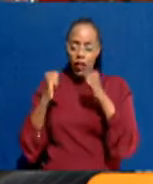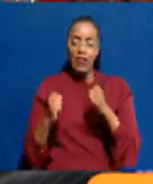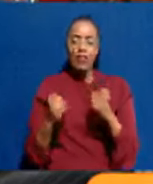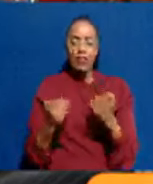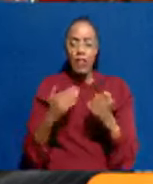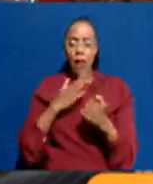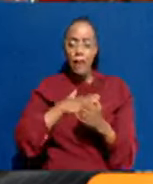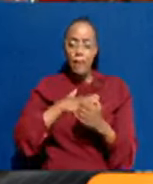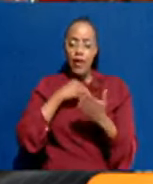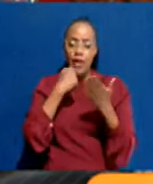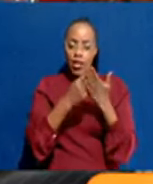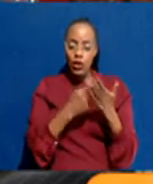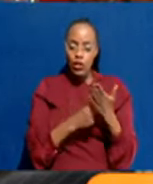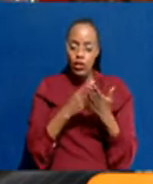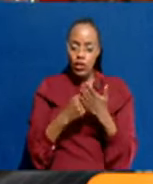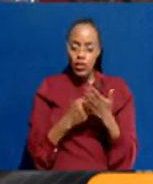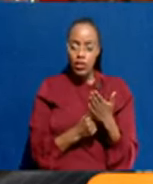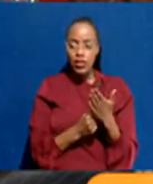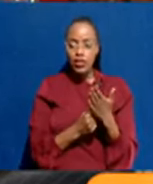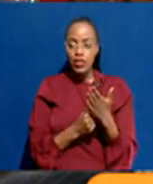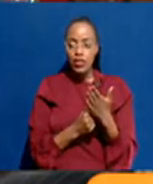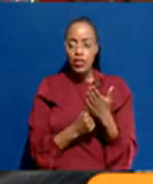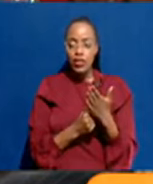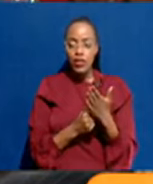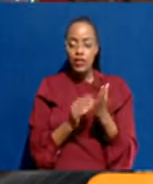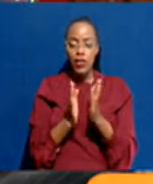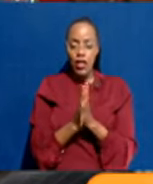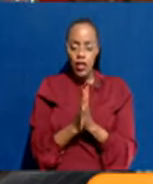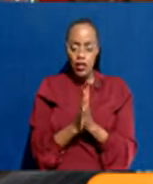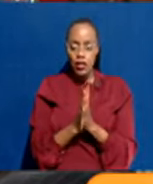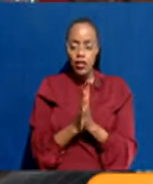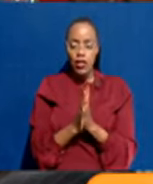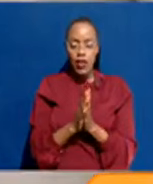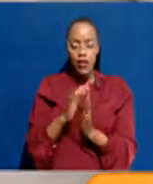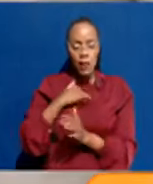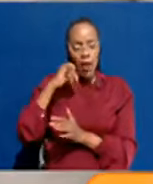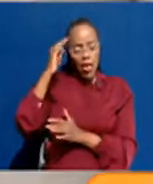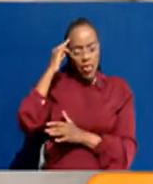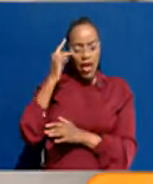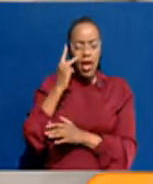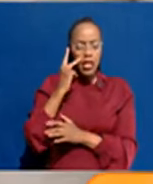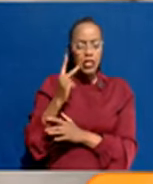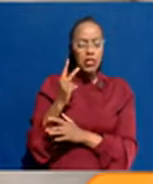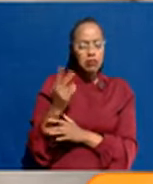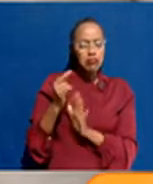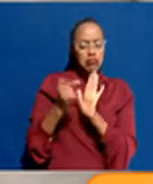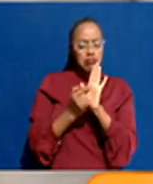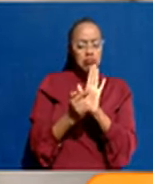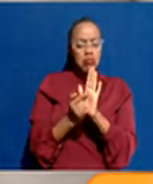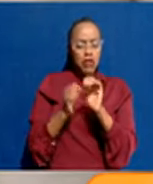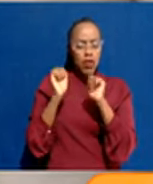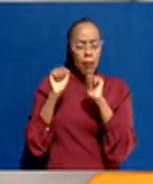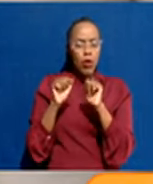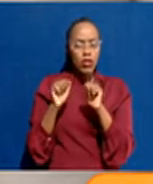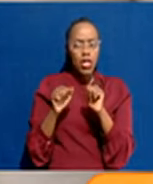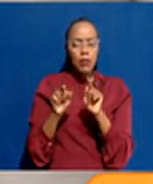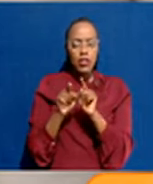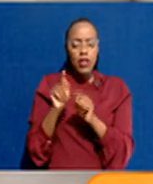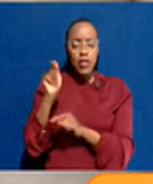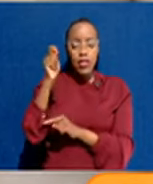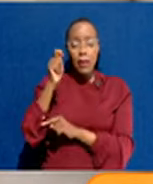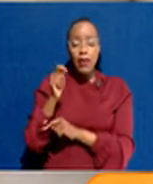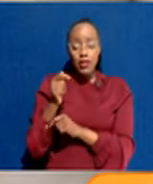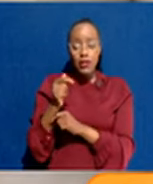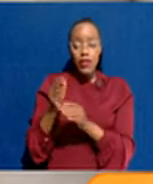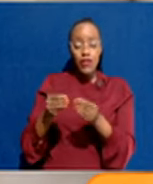I'm negotiating, and I think I'm seeing signs that we are going to, because the President has given me